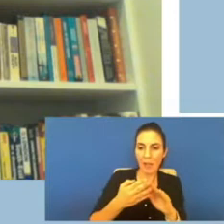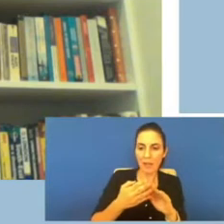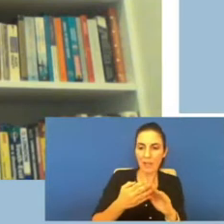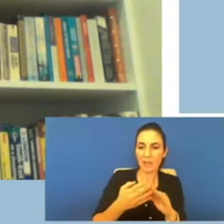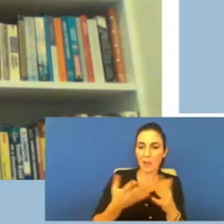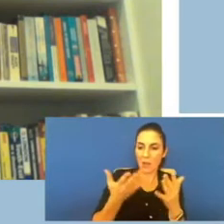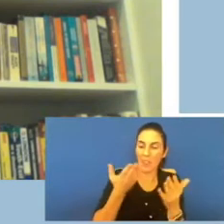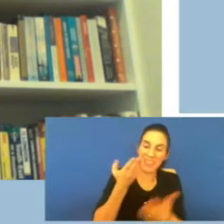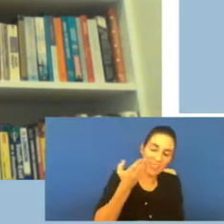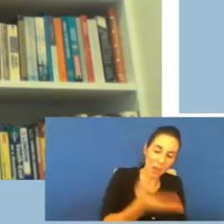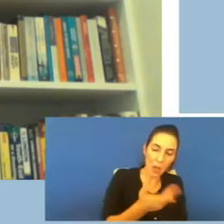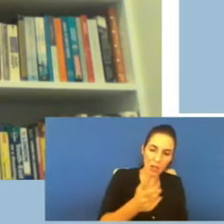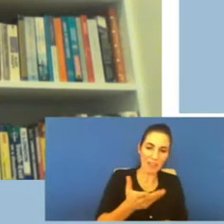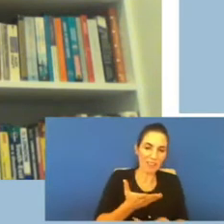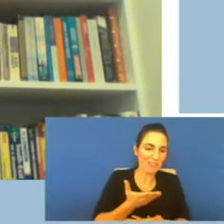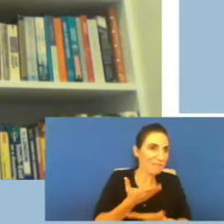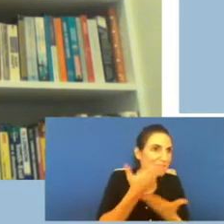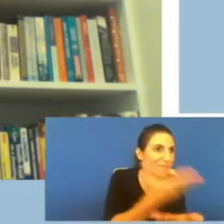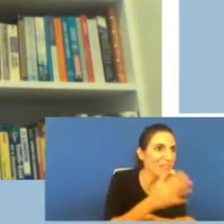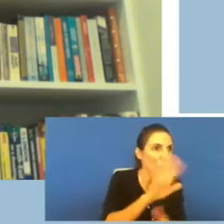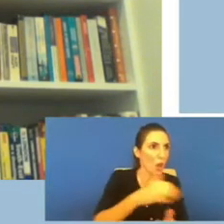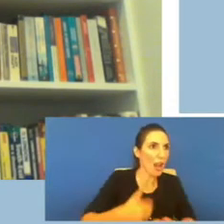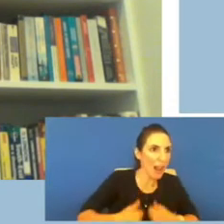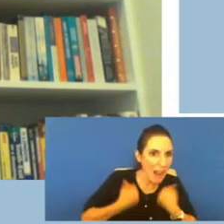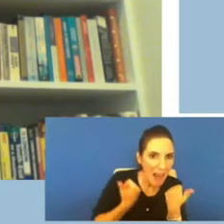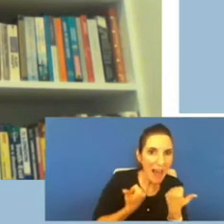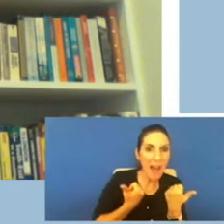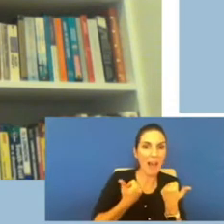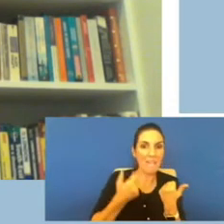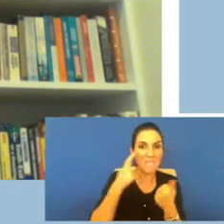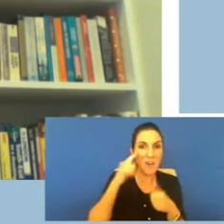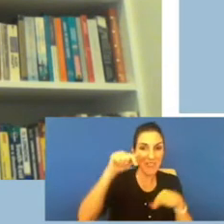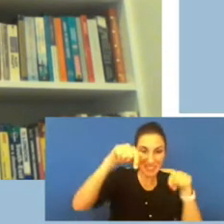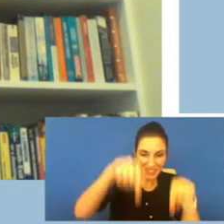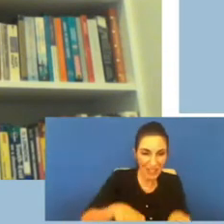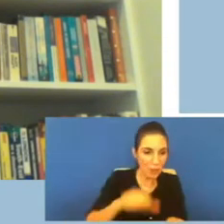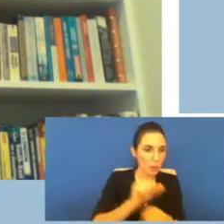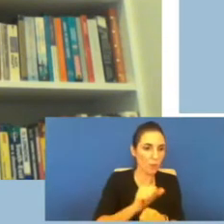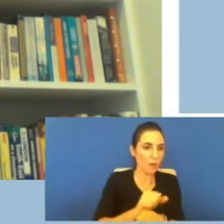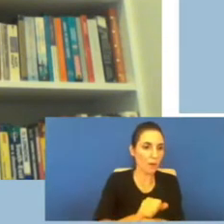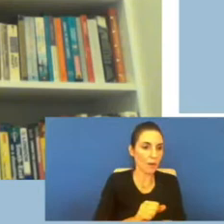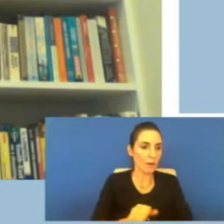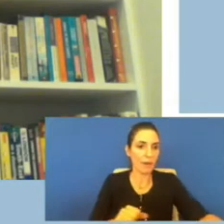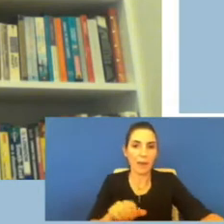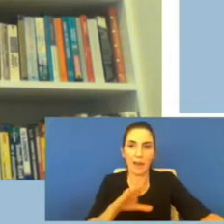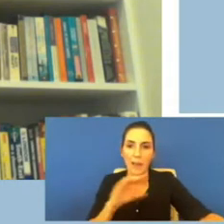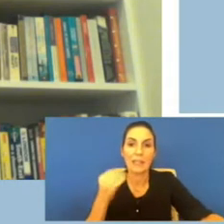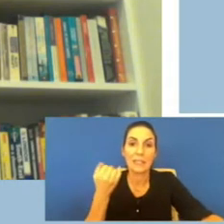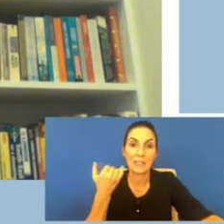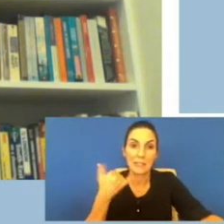and tears and blood to this work. And still finding ourselves in a